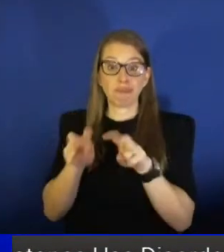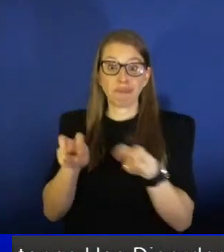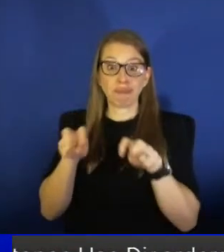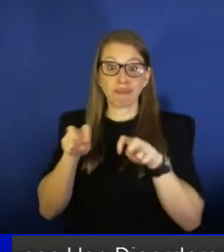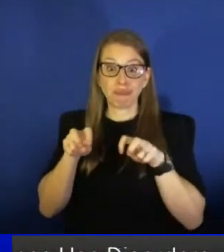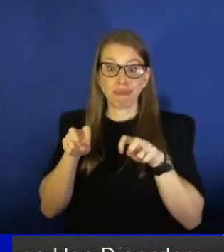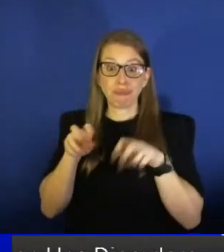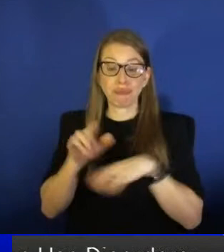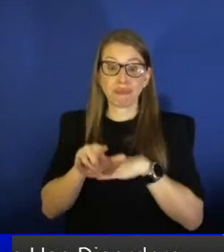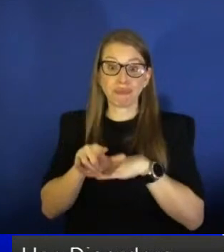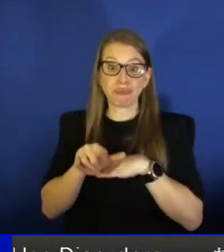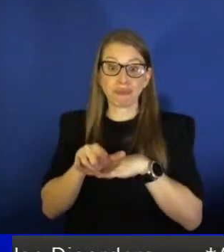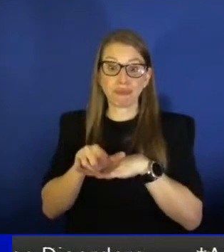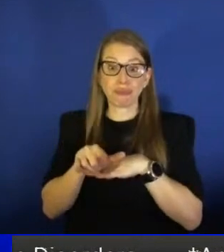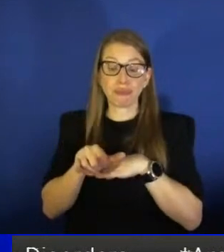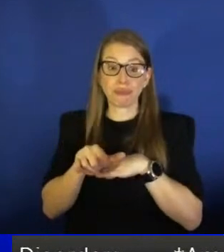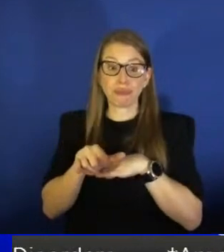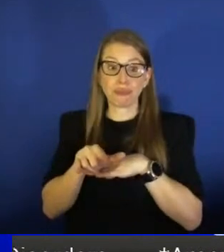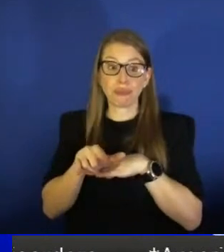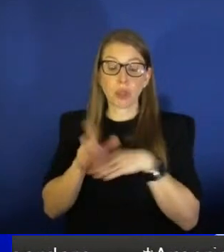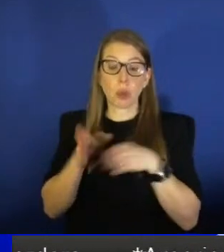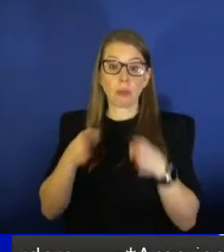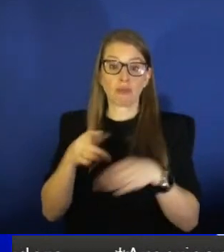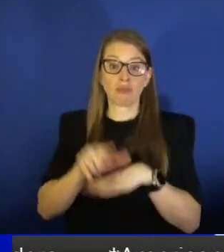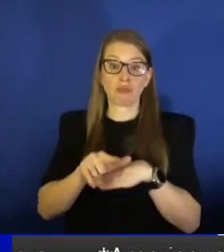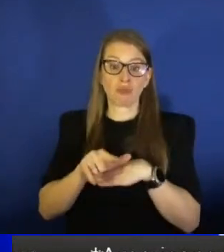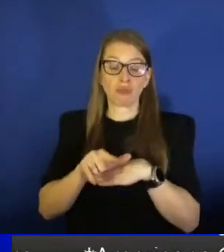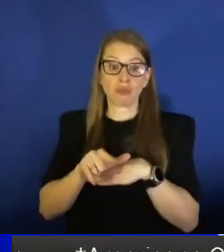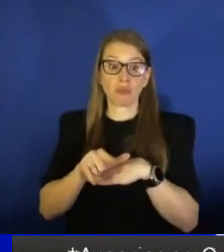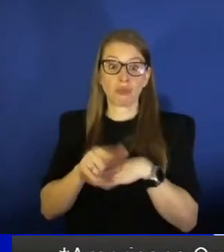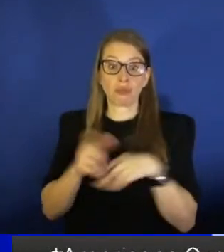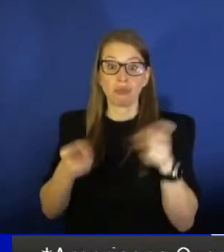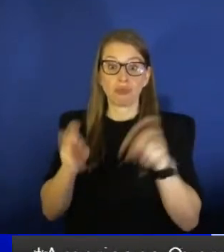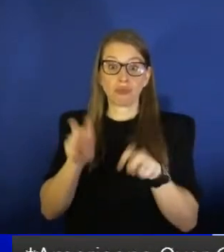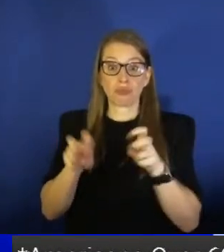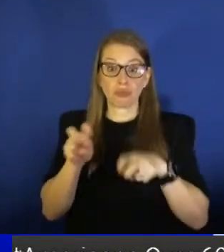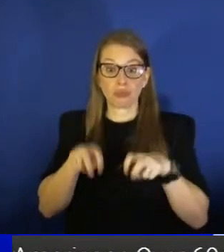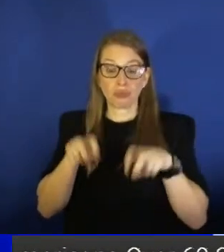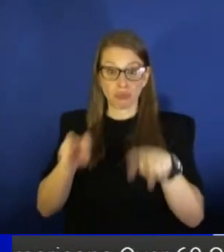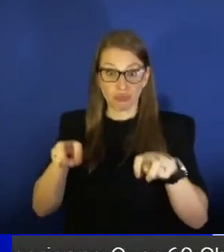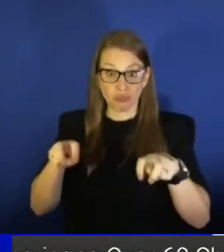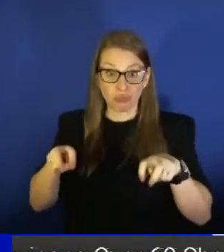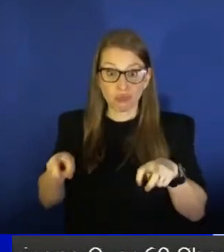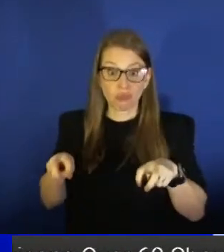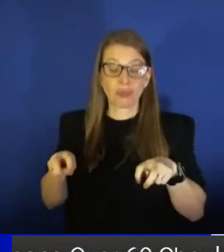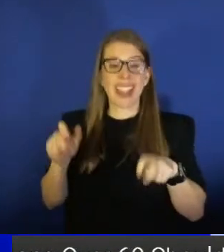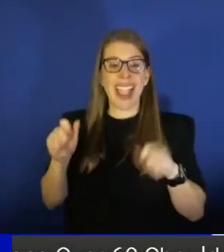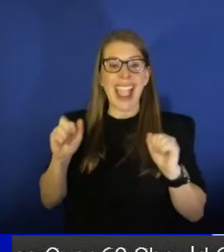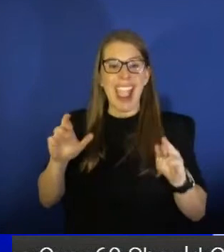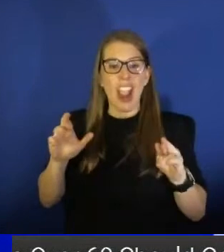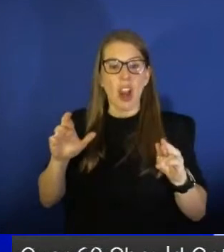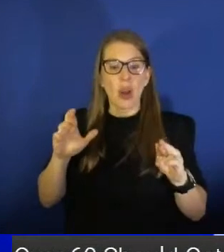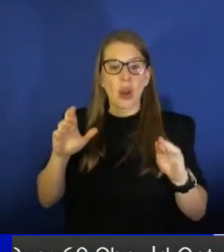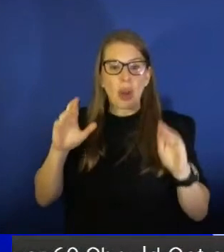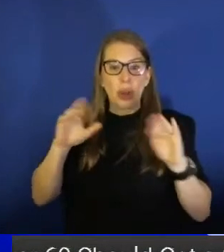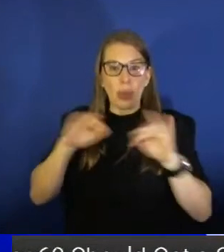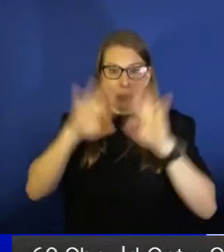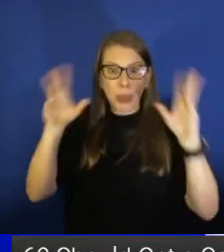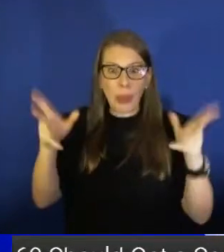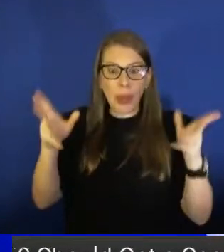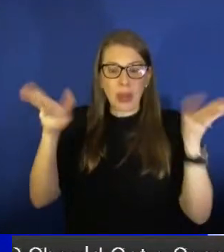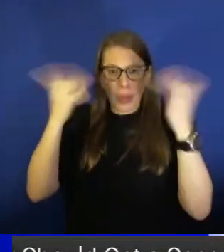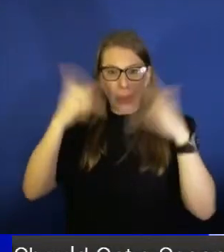not or not on the runway, but you're loading the passengers, you're not yet having the air exchange systems on. Those are really just